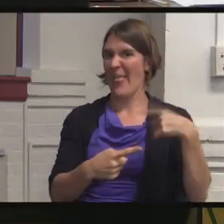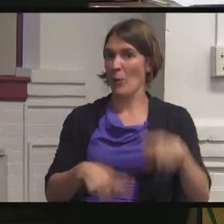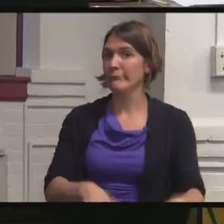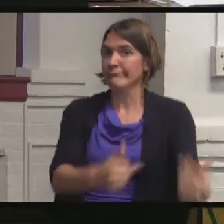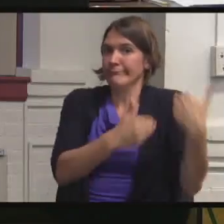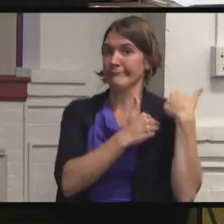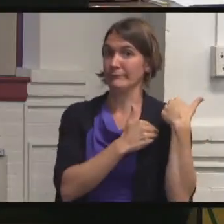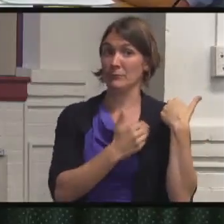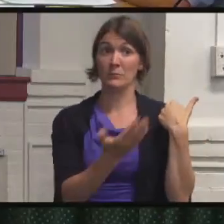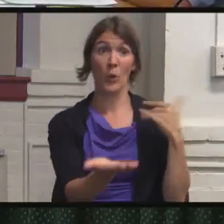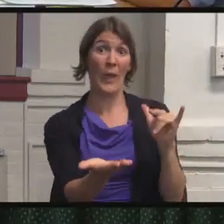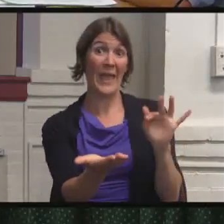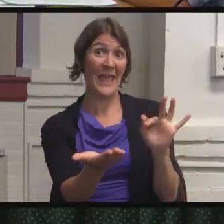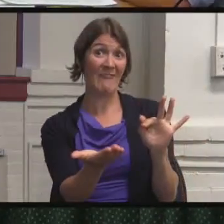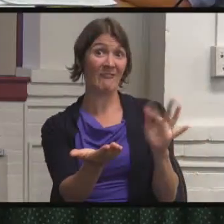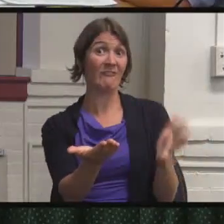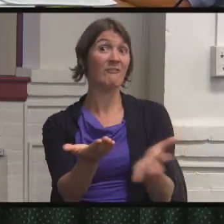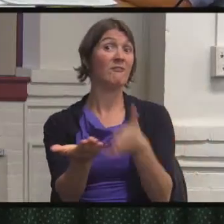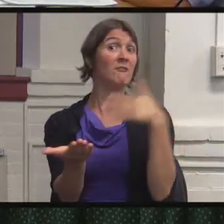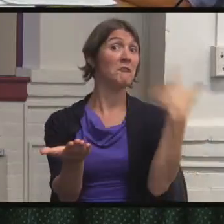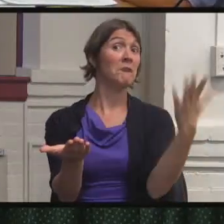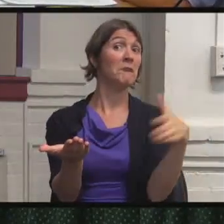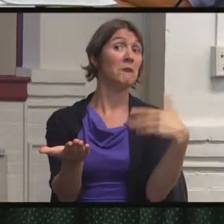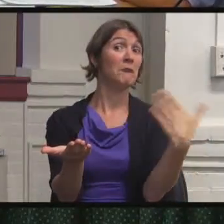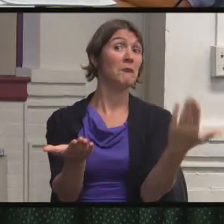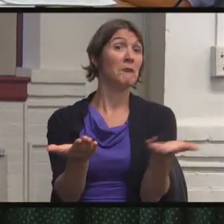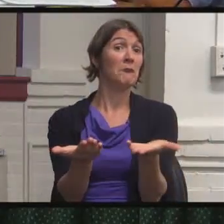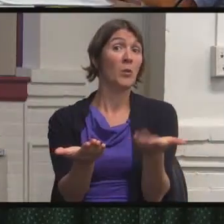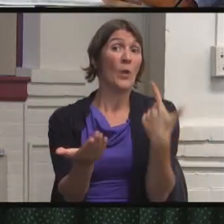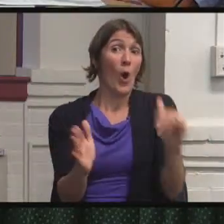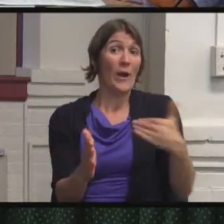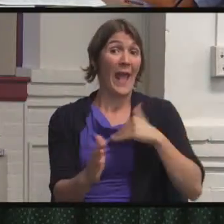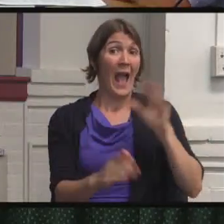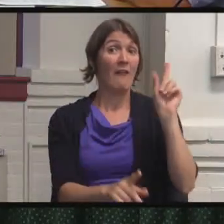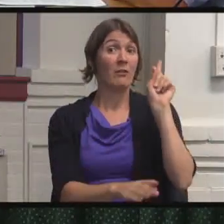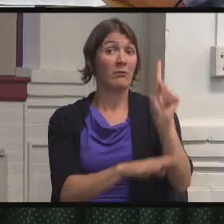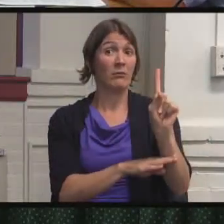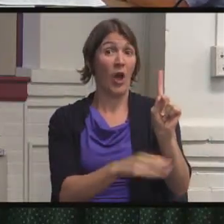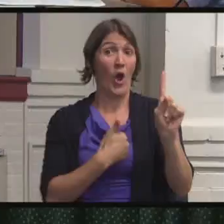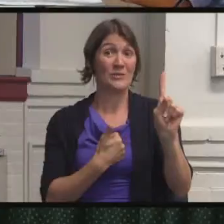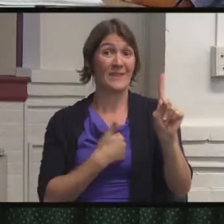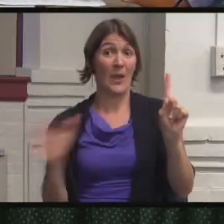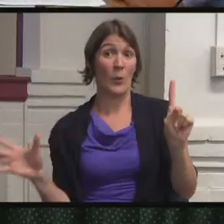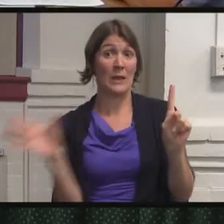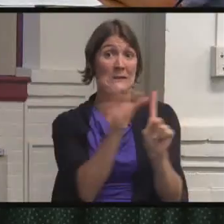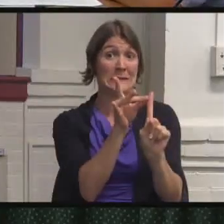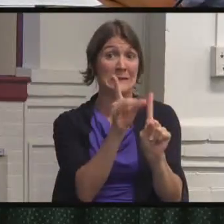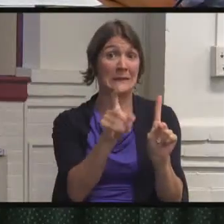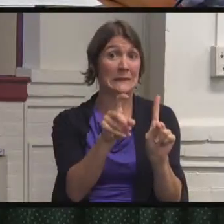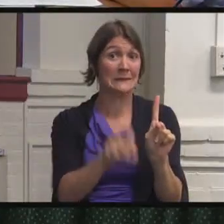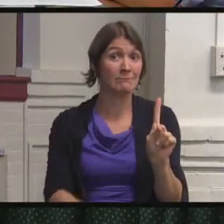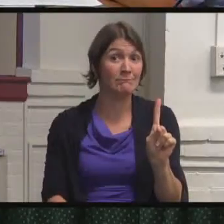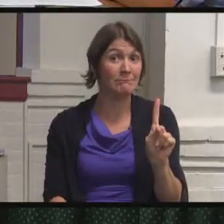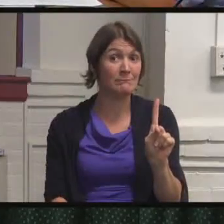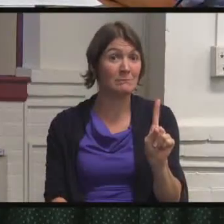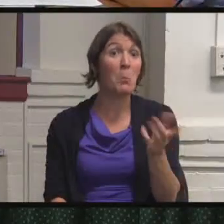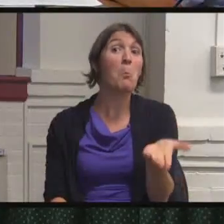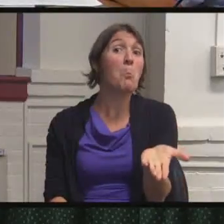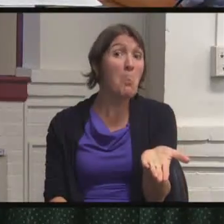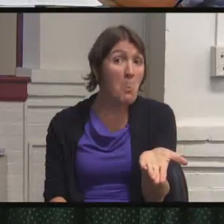had a spot in there, you know, could we put something on there in lieu of, you know? So,